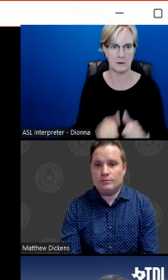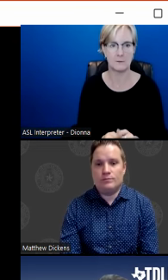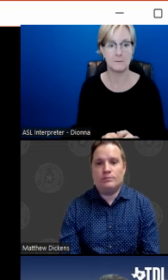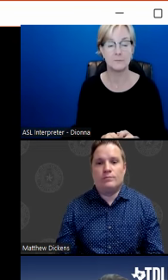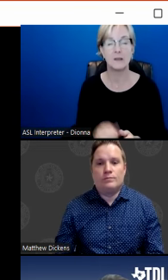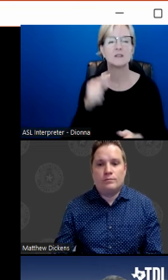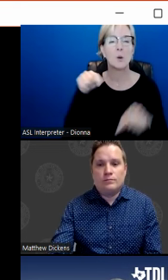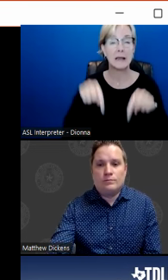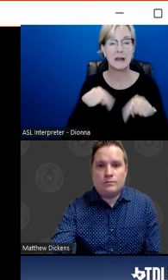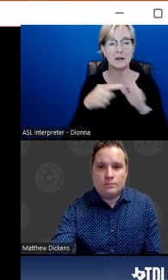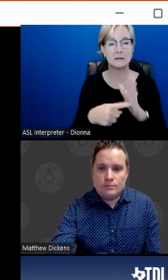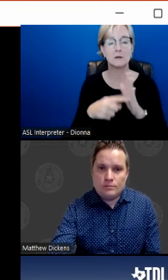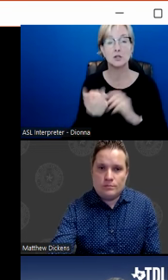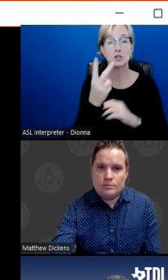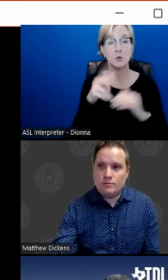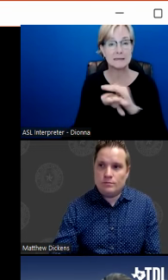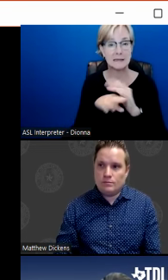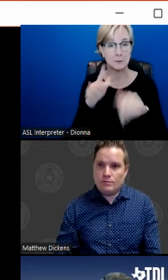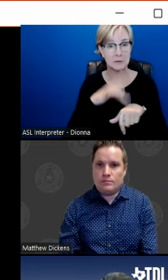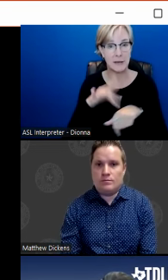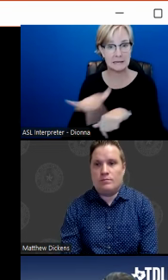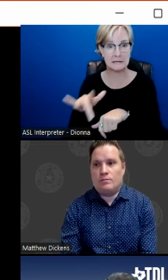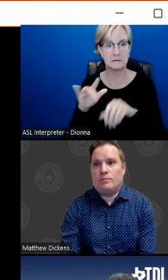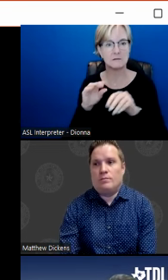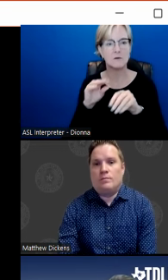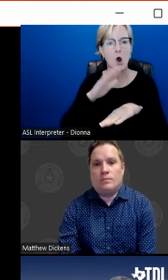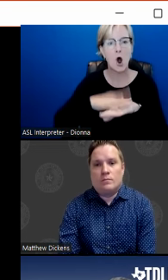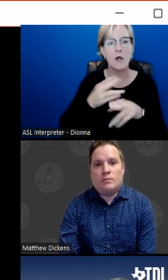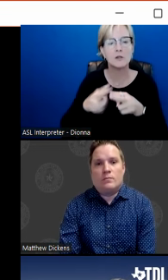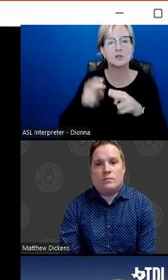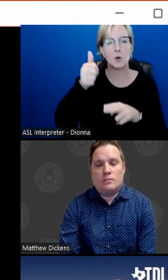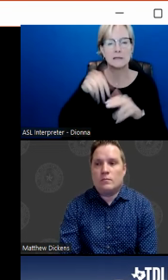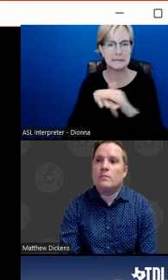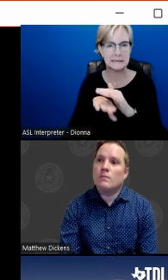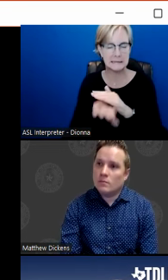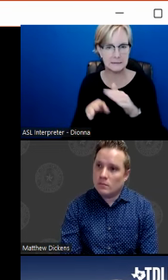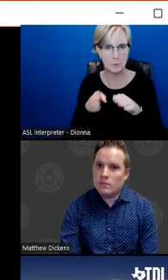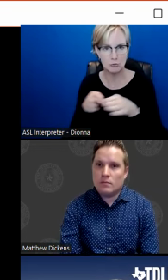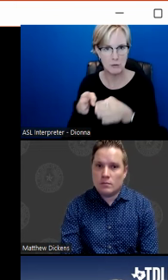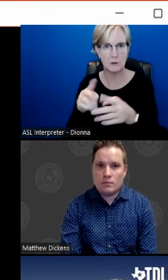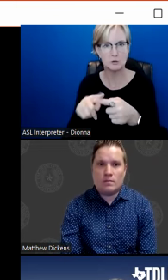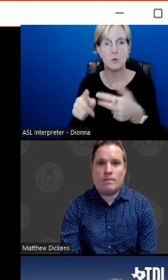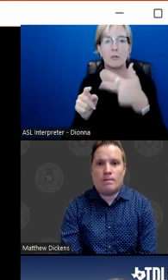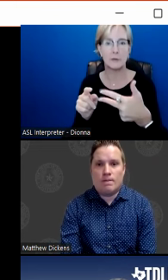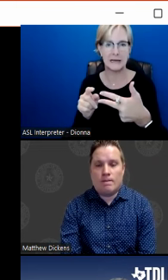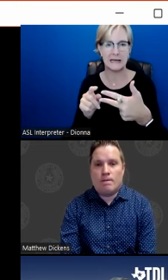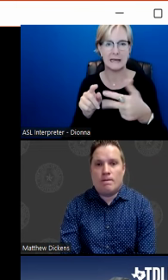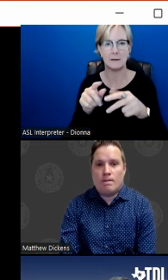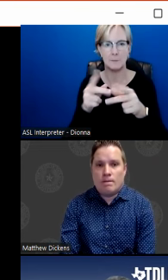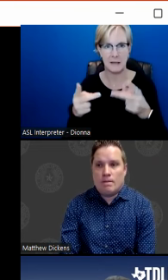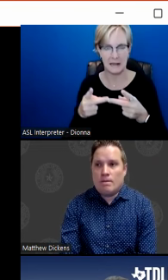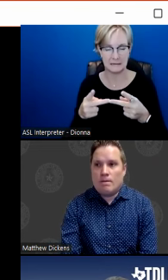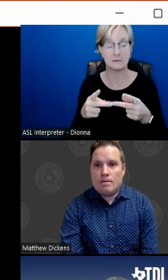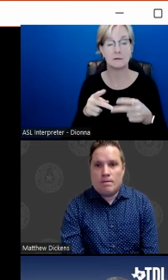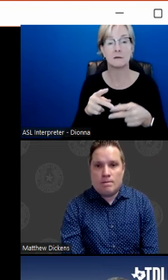So here we have two accessible spaces that are installed on the shortest accessible route to three facilities. There's one ramp and